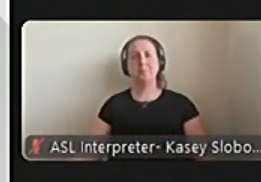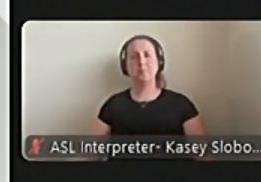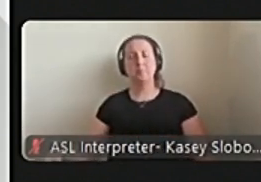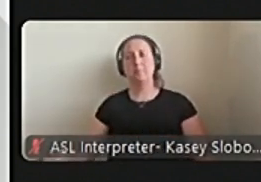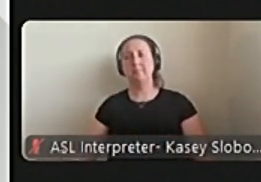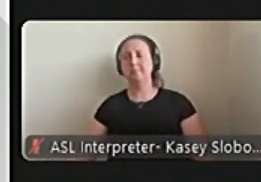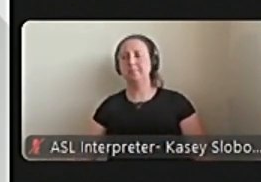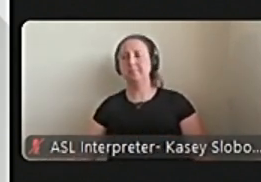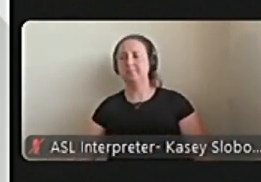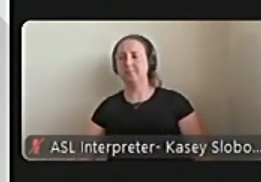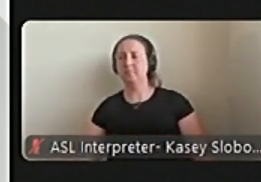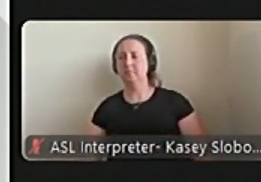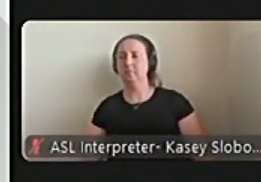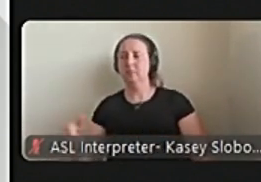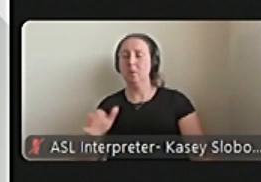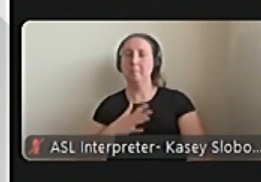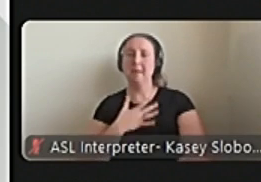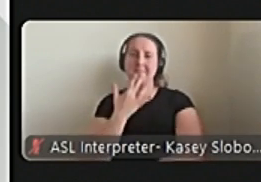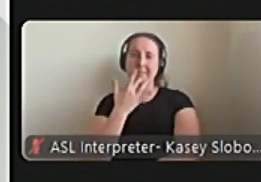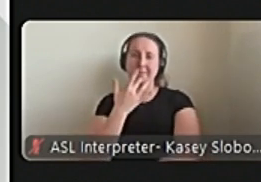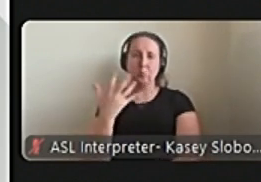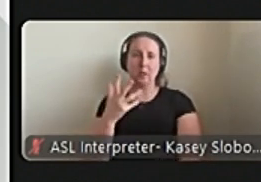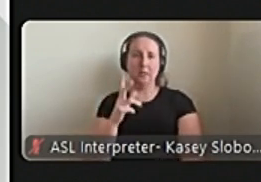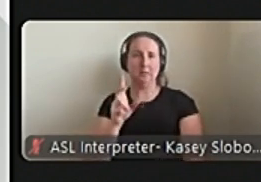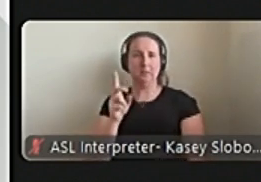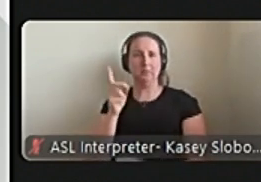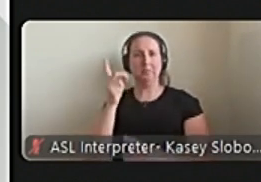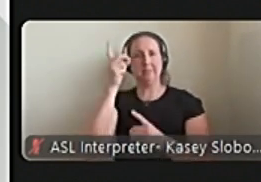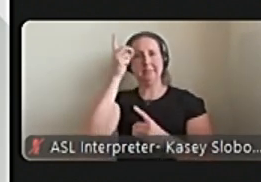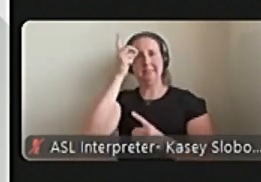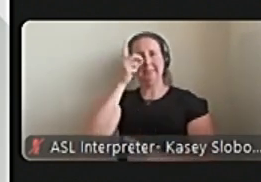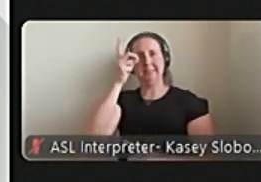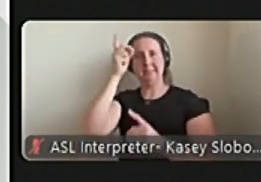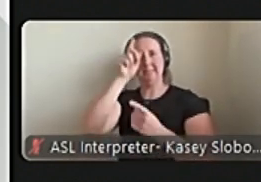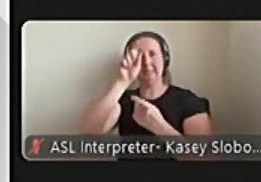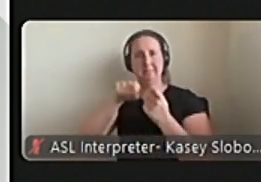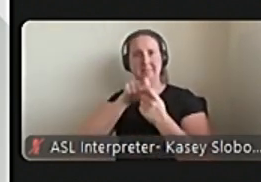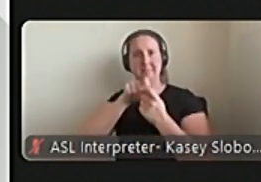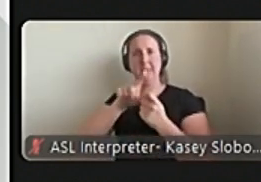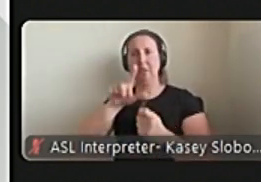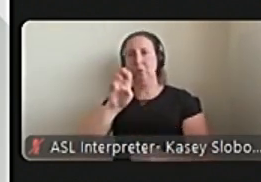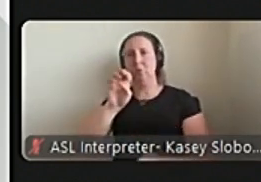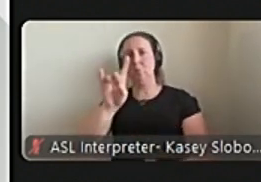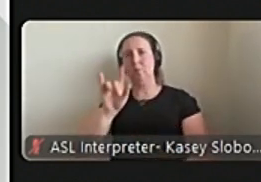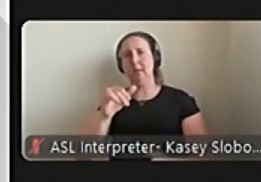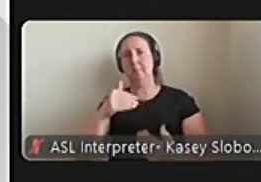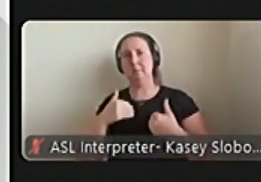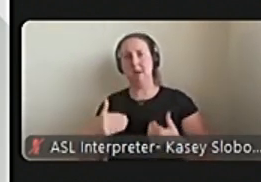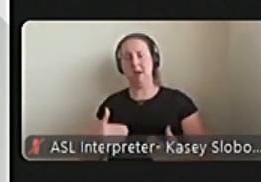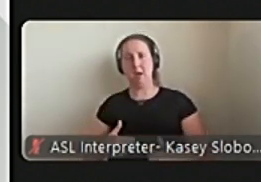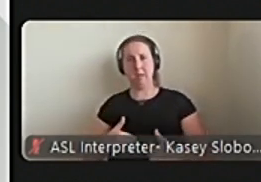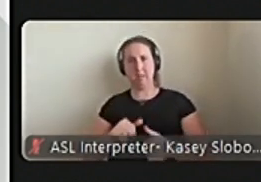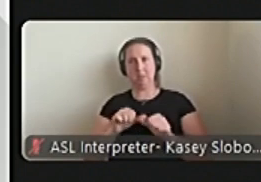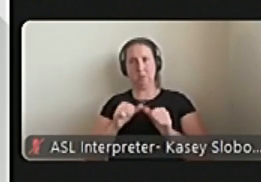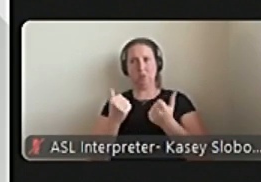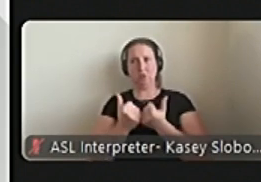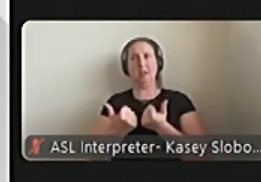favorite areas to go. You know, the Lewy Body Association nationally has also a network of